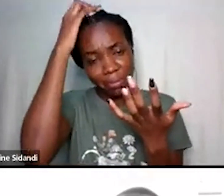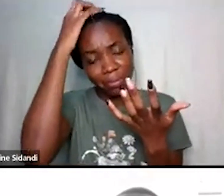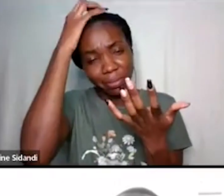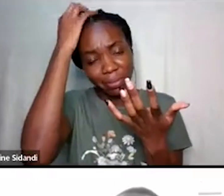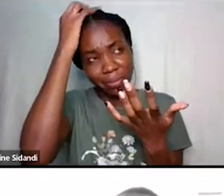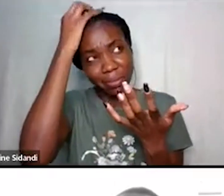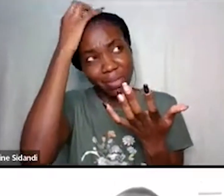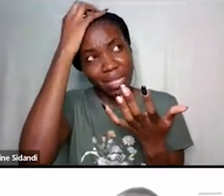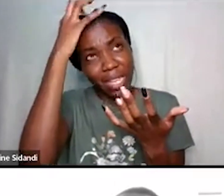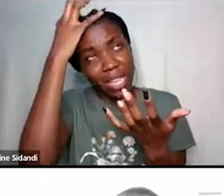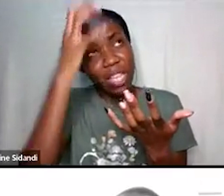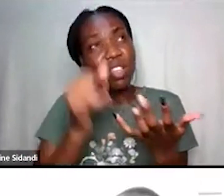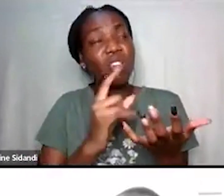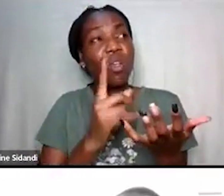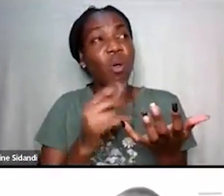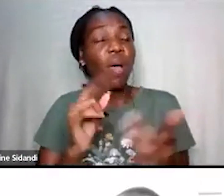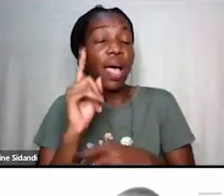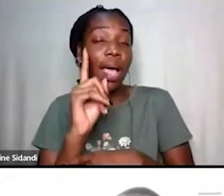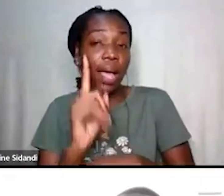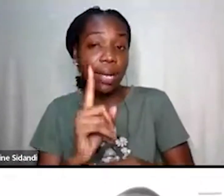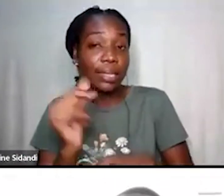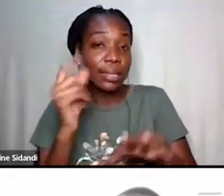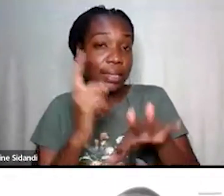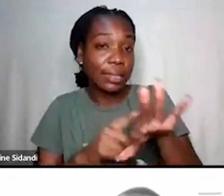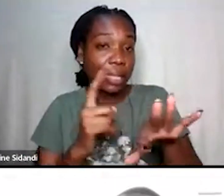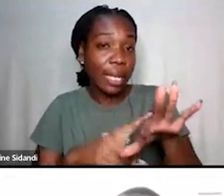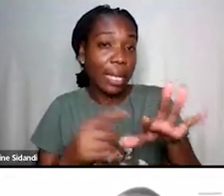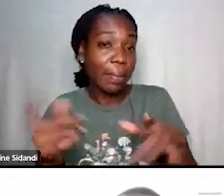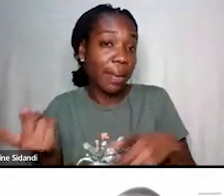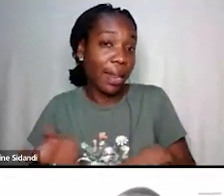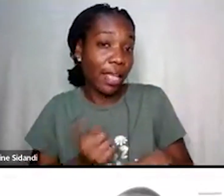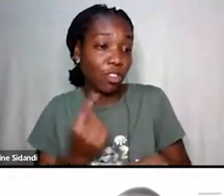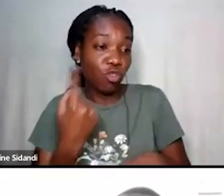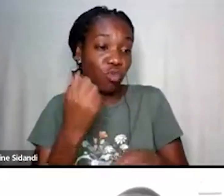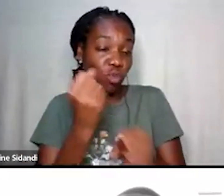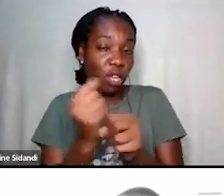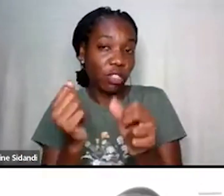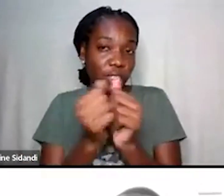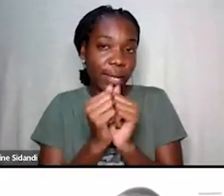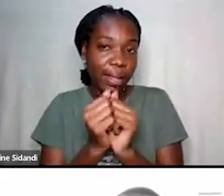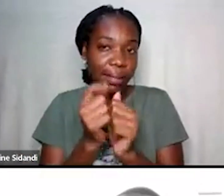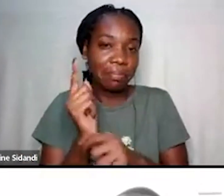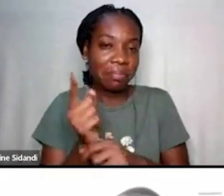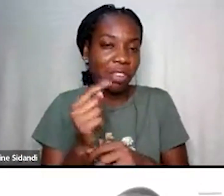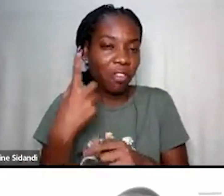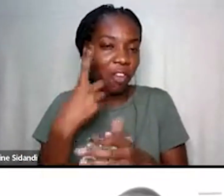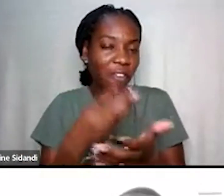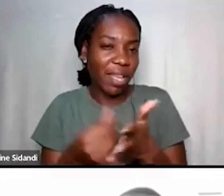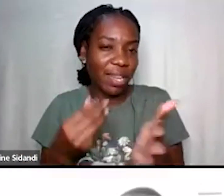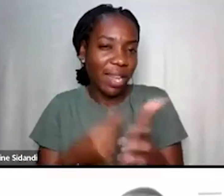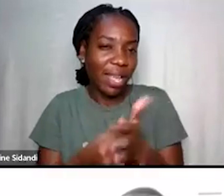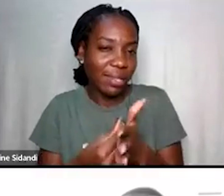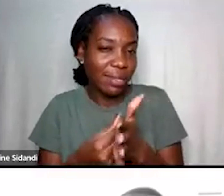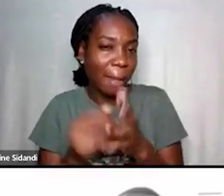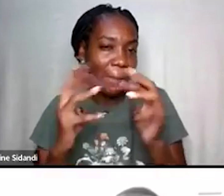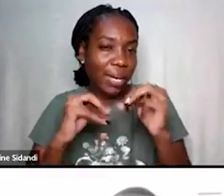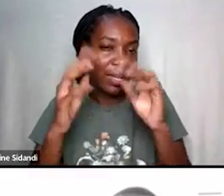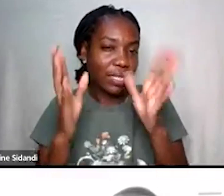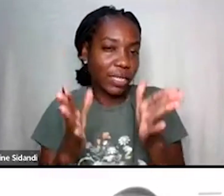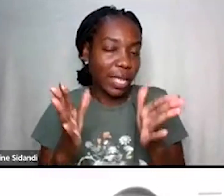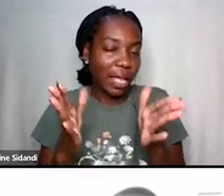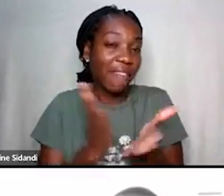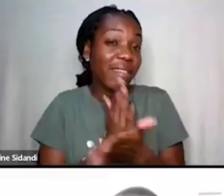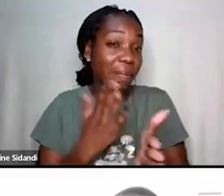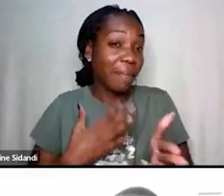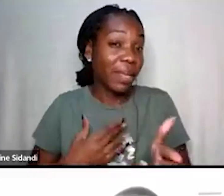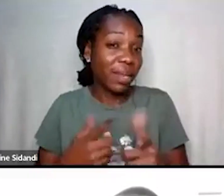one time, one of the people, the ladies who are working for him, or the finance manager, was my friend. And she told